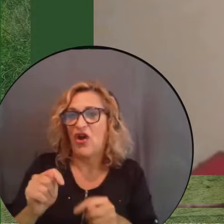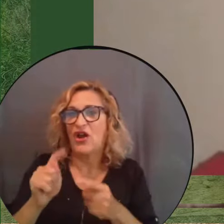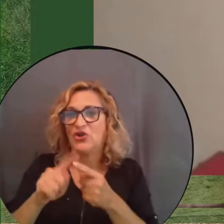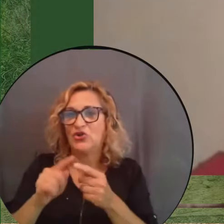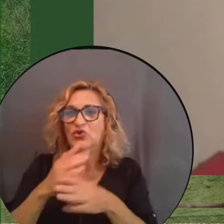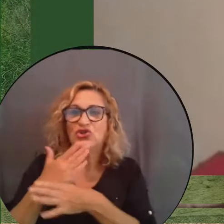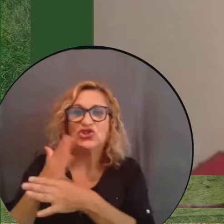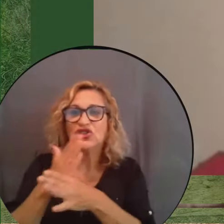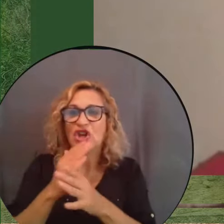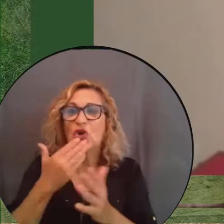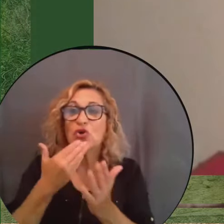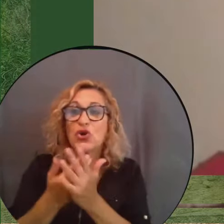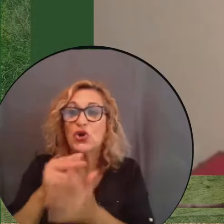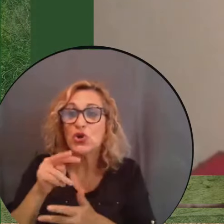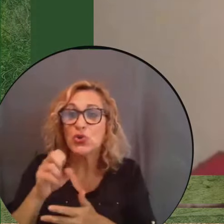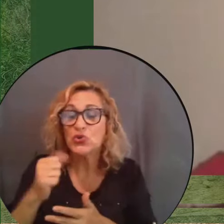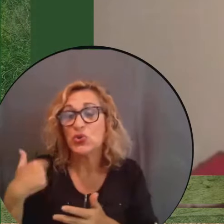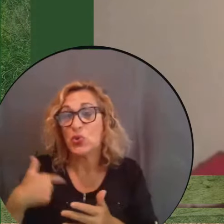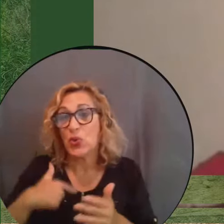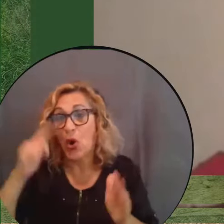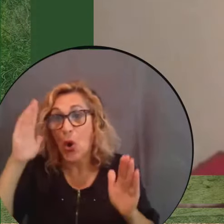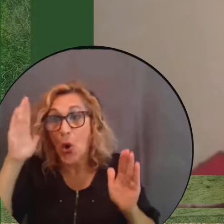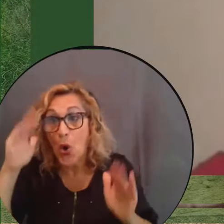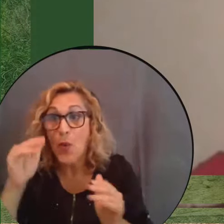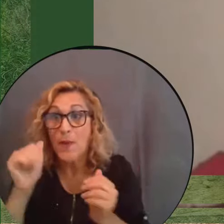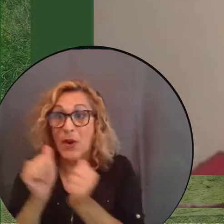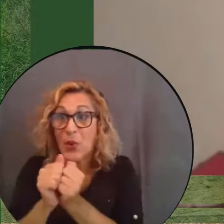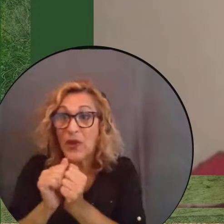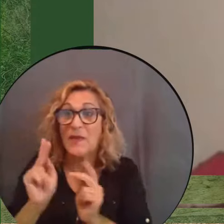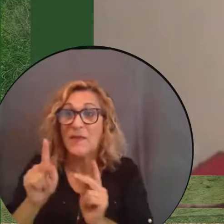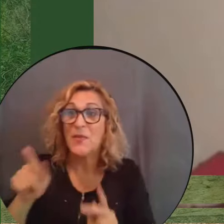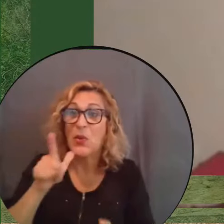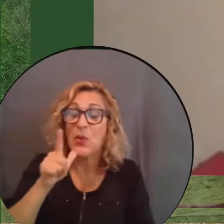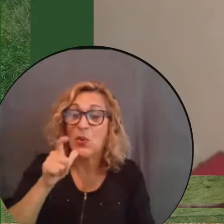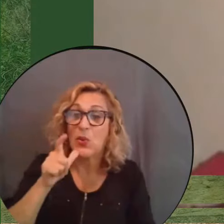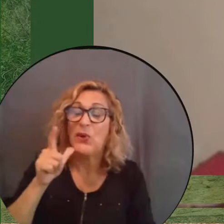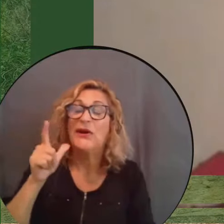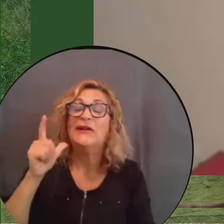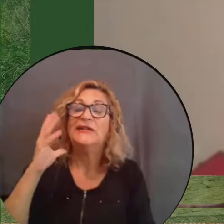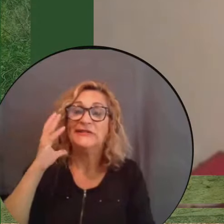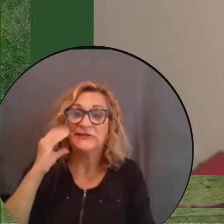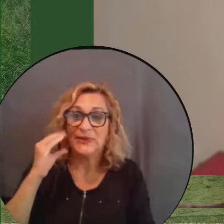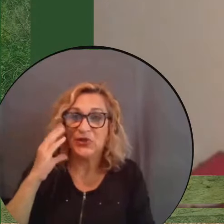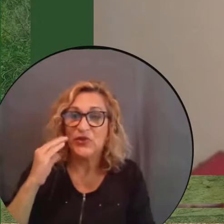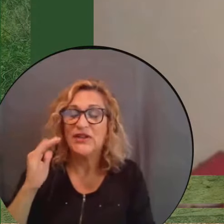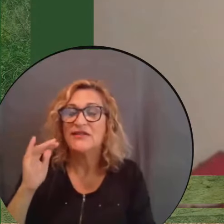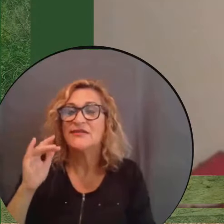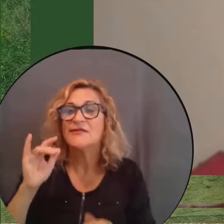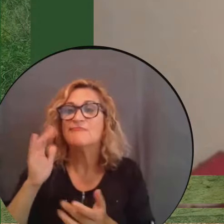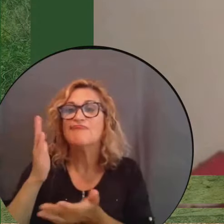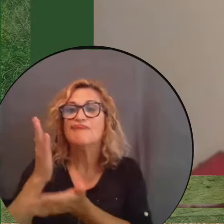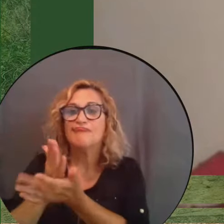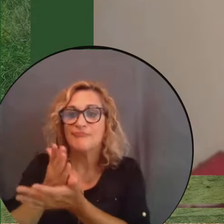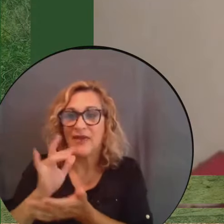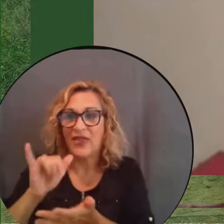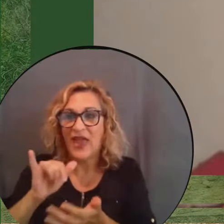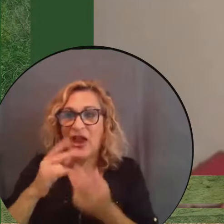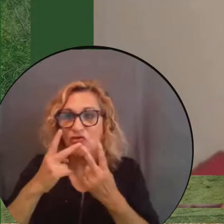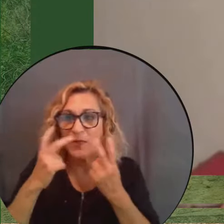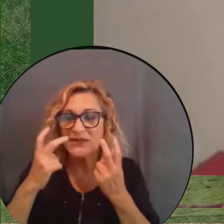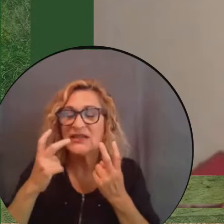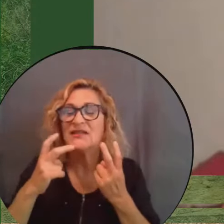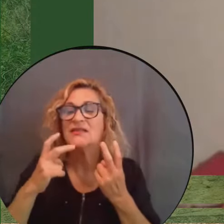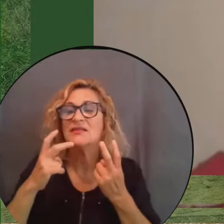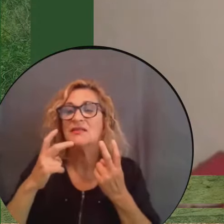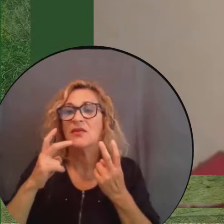hope will be fruitful for other people that are facing the specter of criminalization for their mutual aid work. is we are suing the